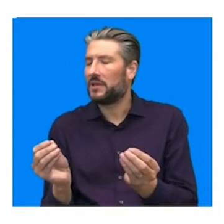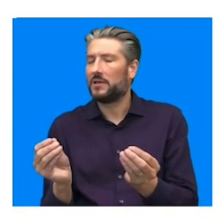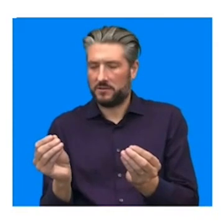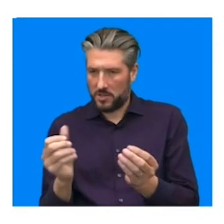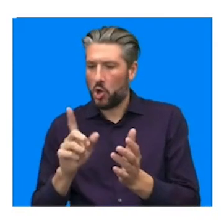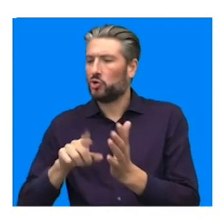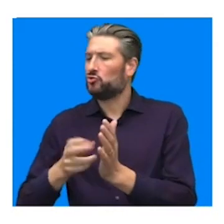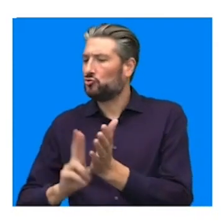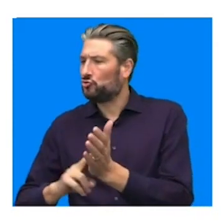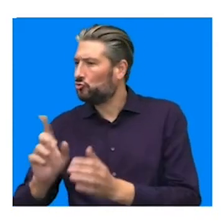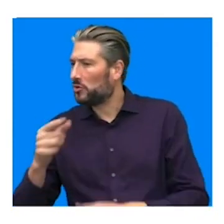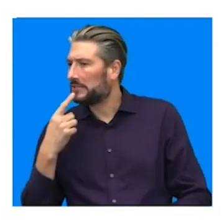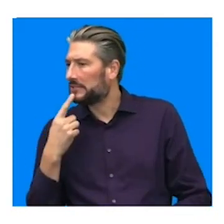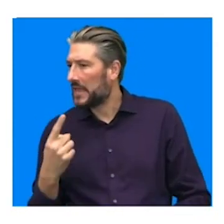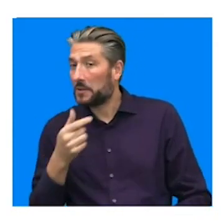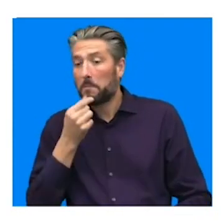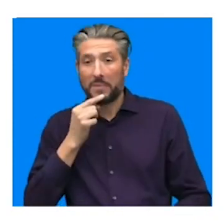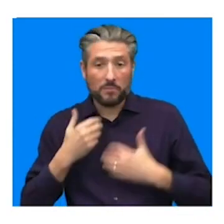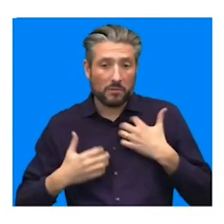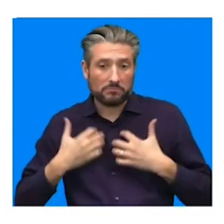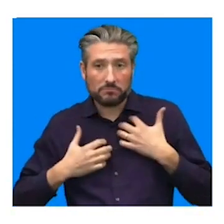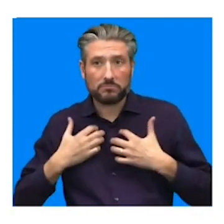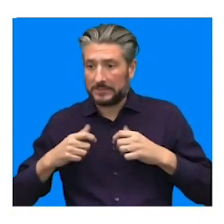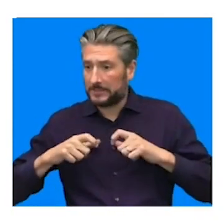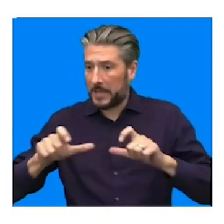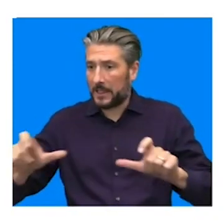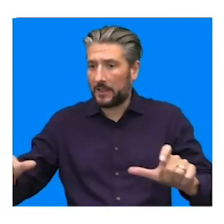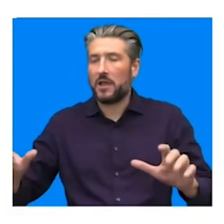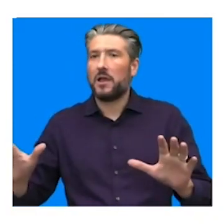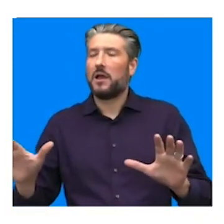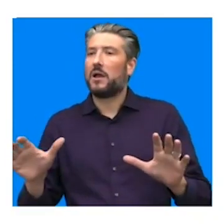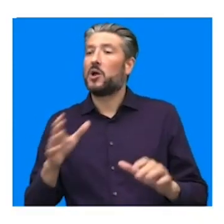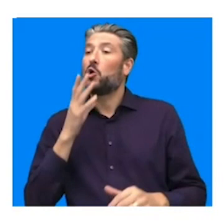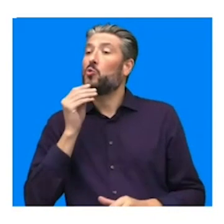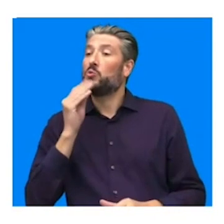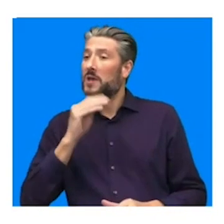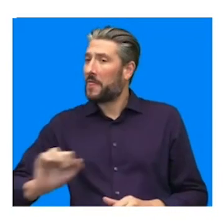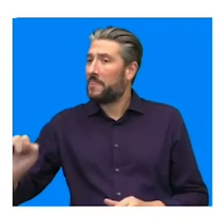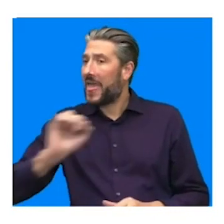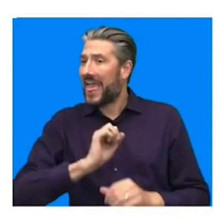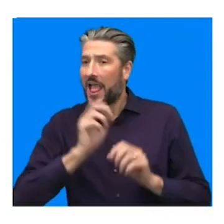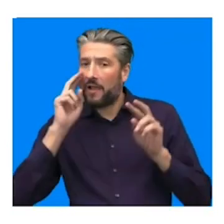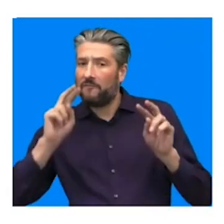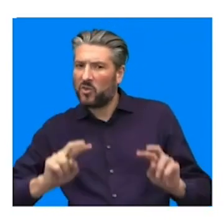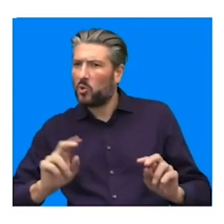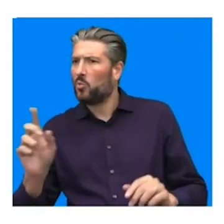an ongoing interest in. How from the user point of view, how did the users respond to these sorts